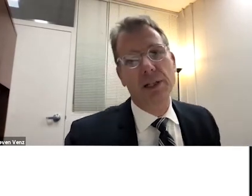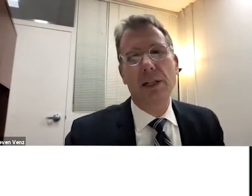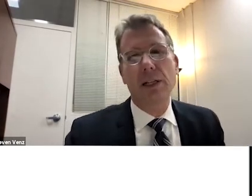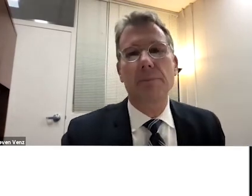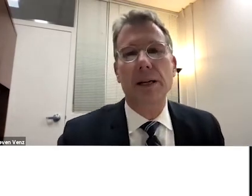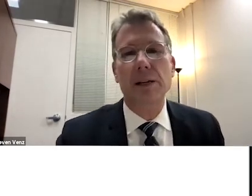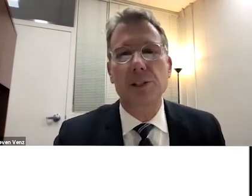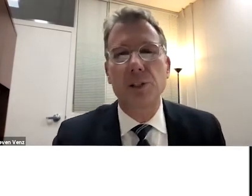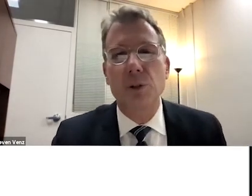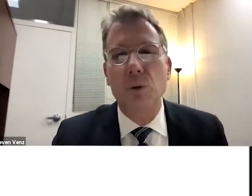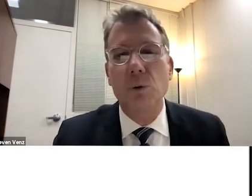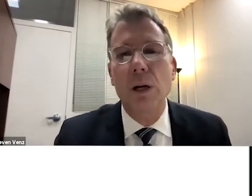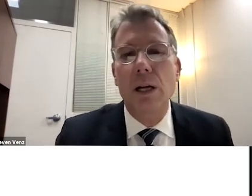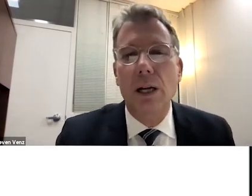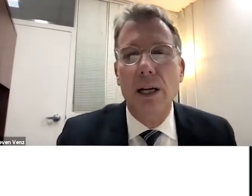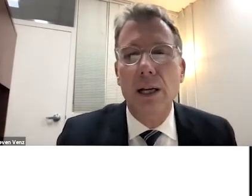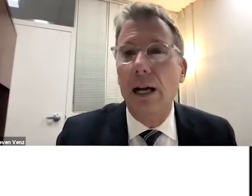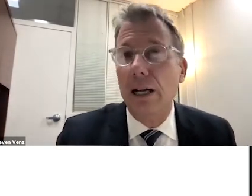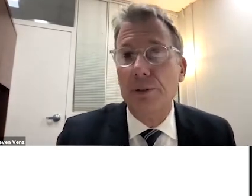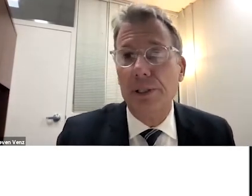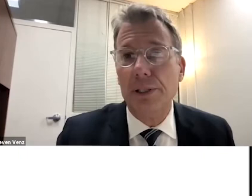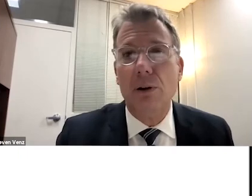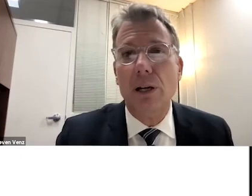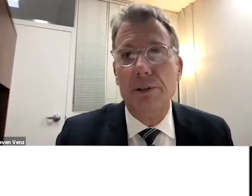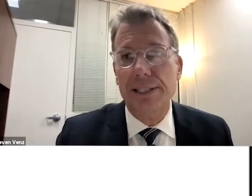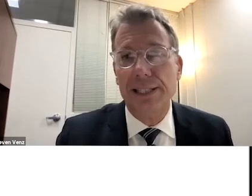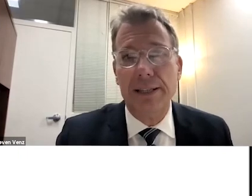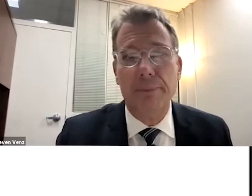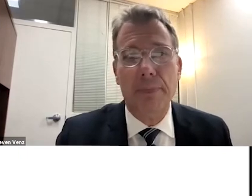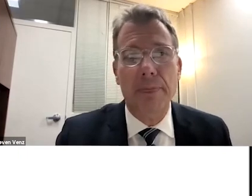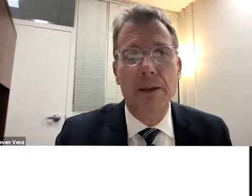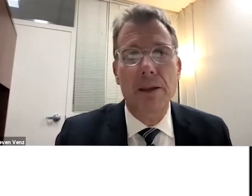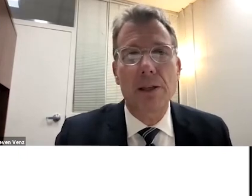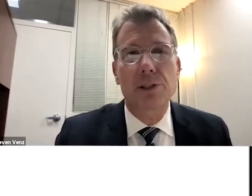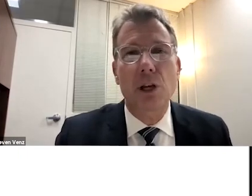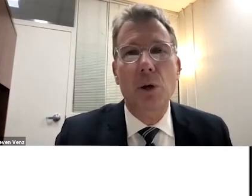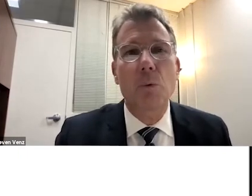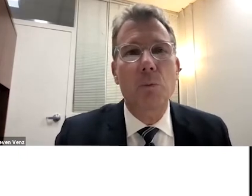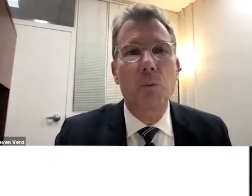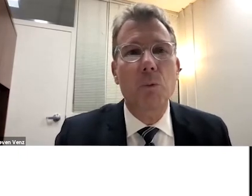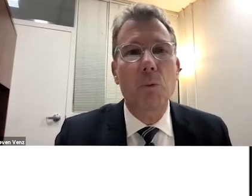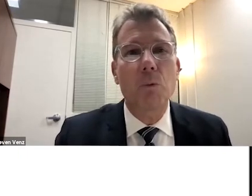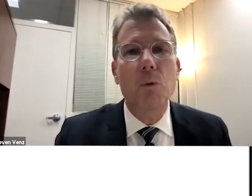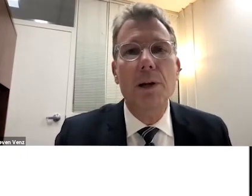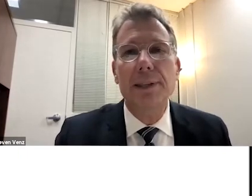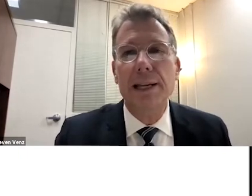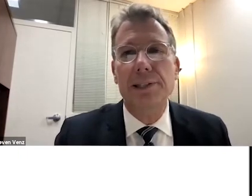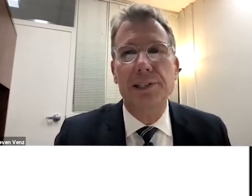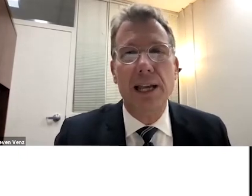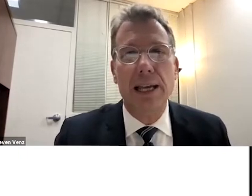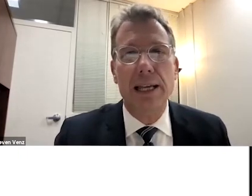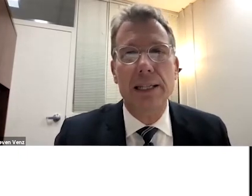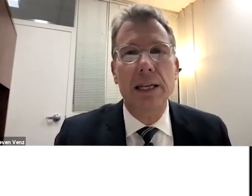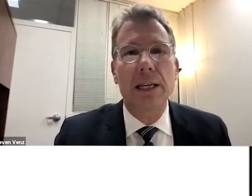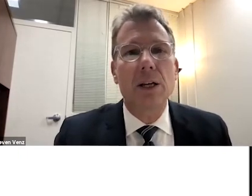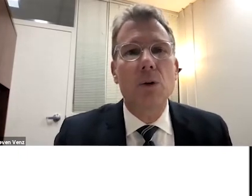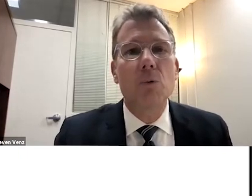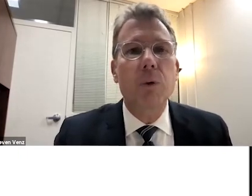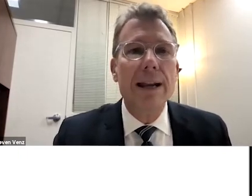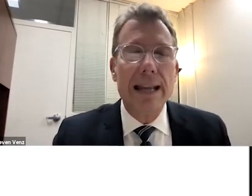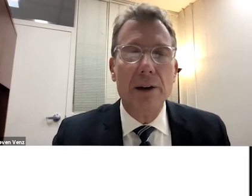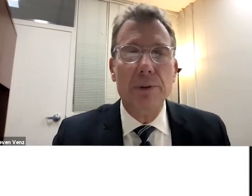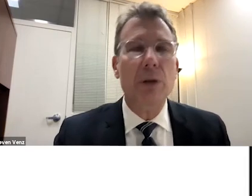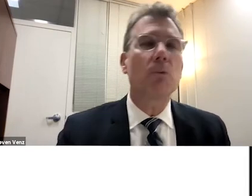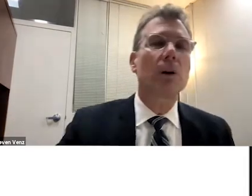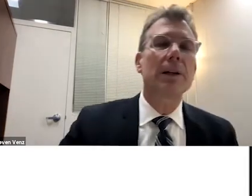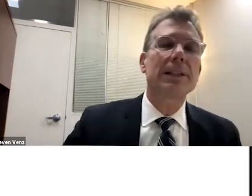members compared to 100 or 110. So with that said,